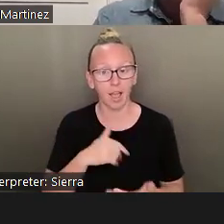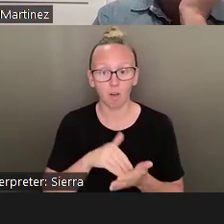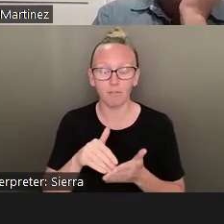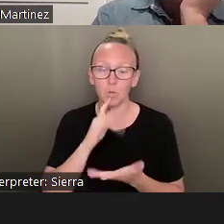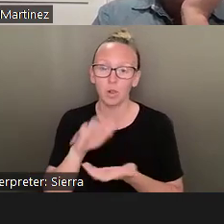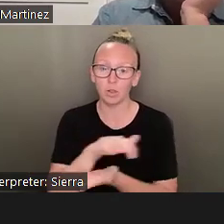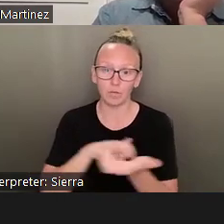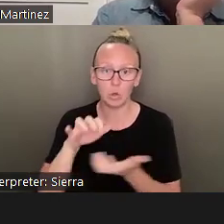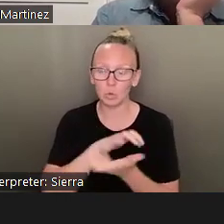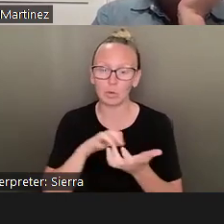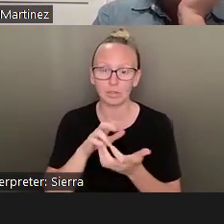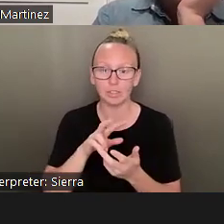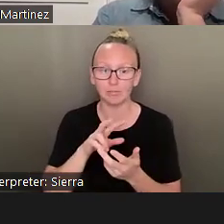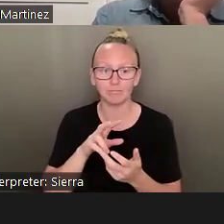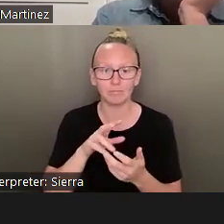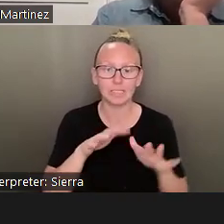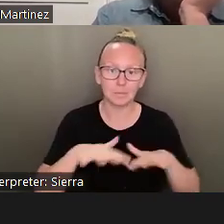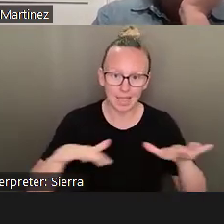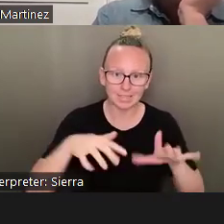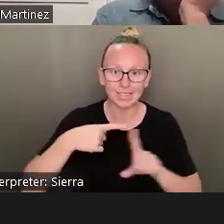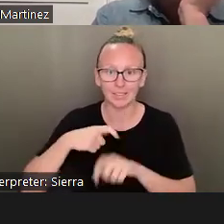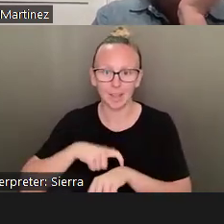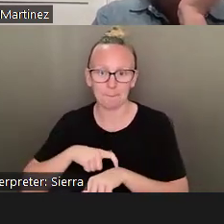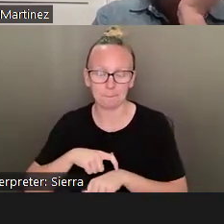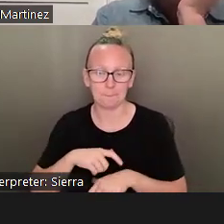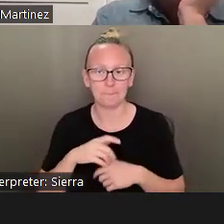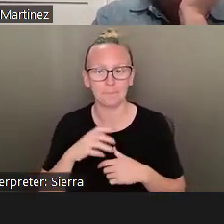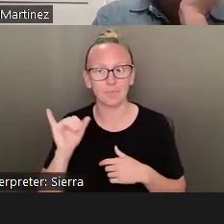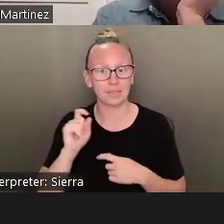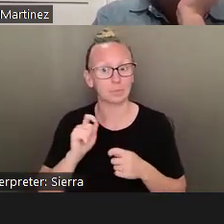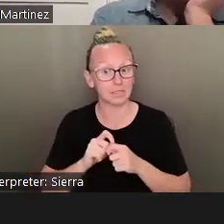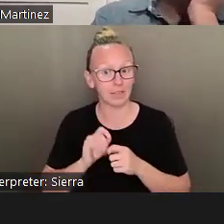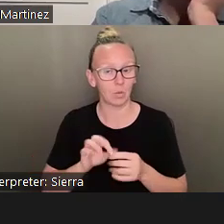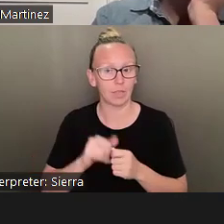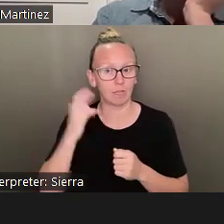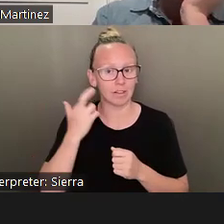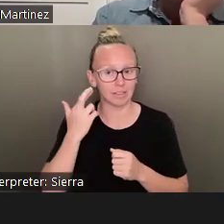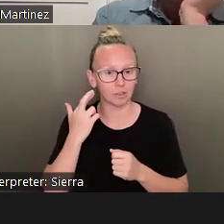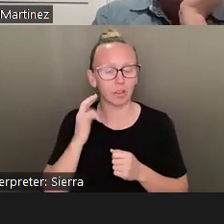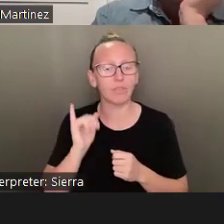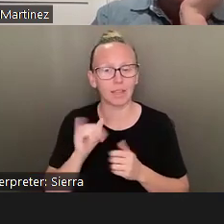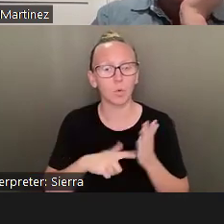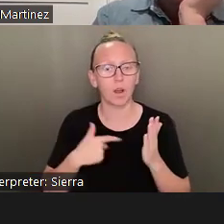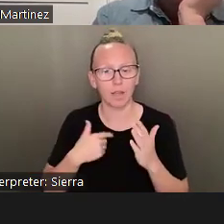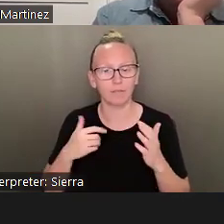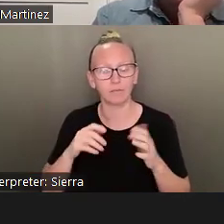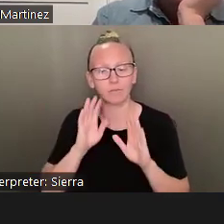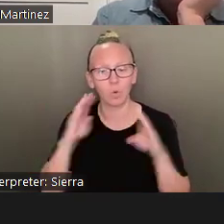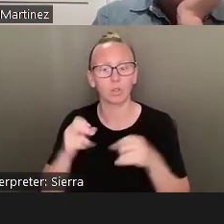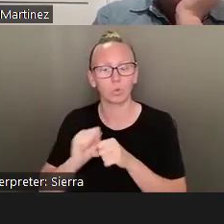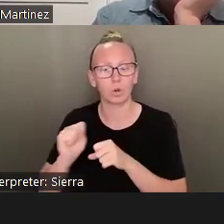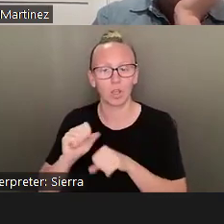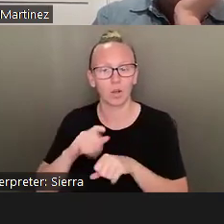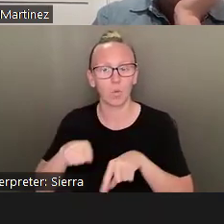time. And the specifics of that realization are what I have been working on while I've been here at the James